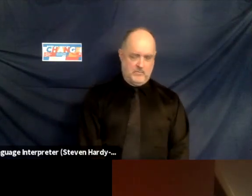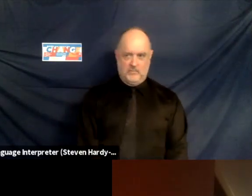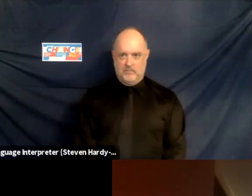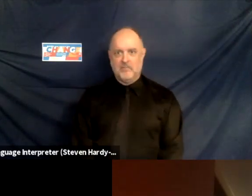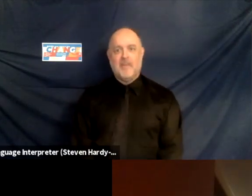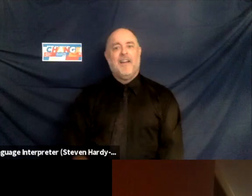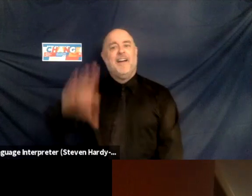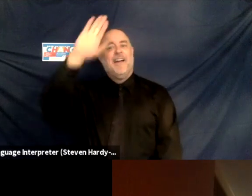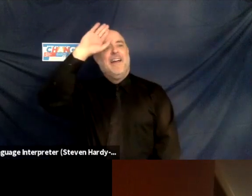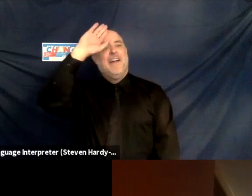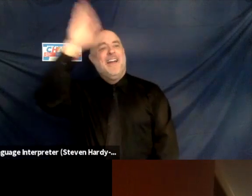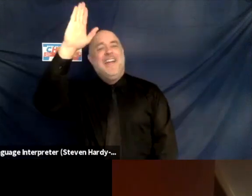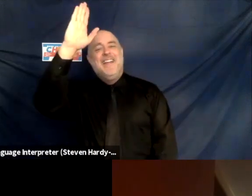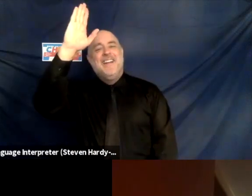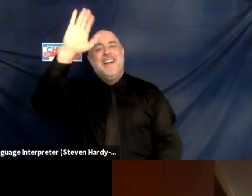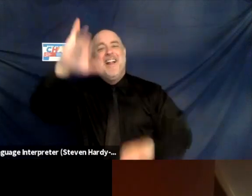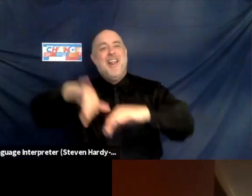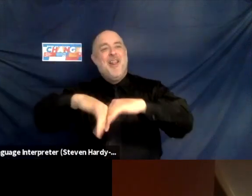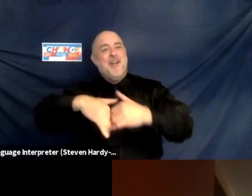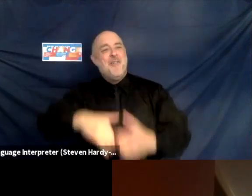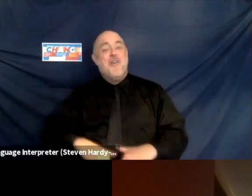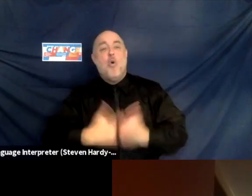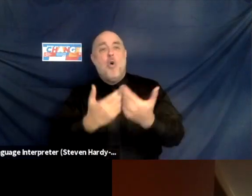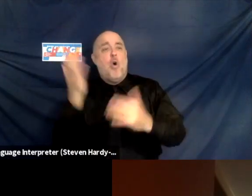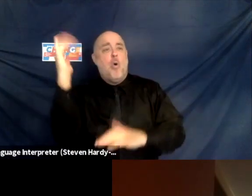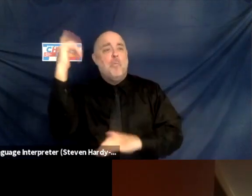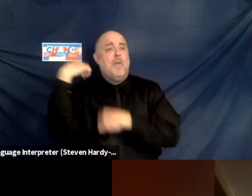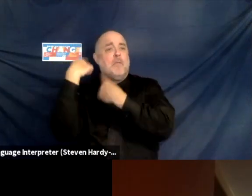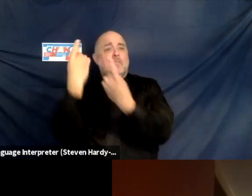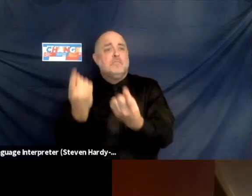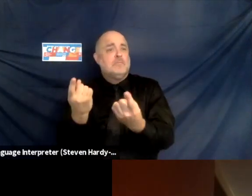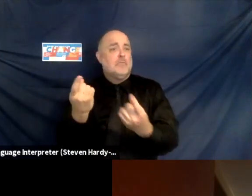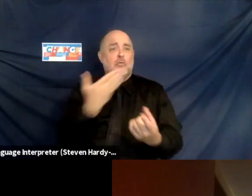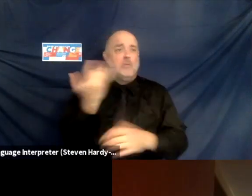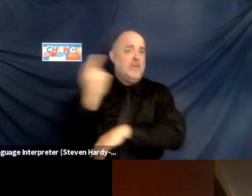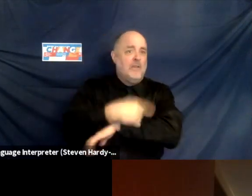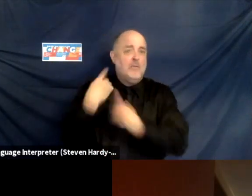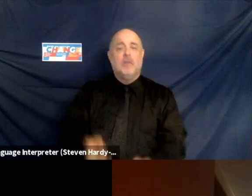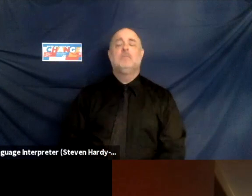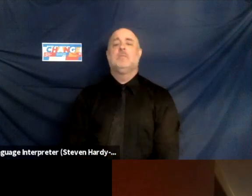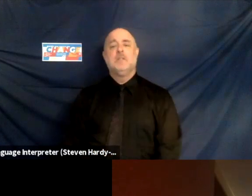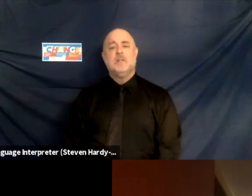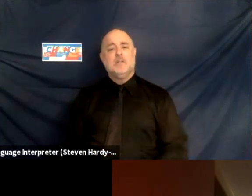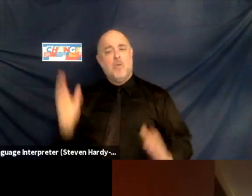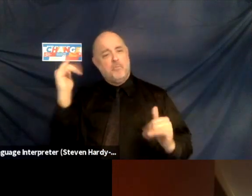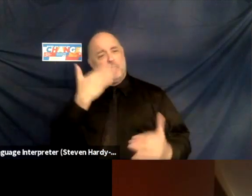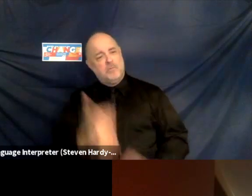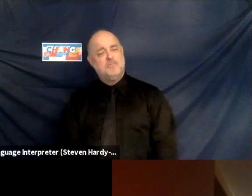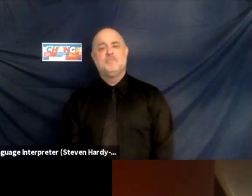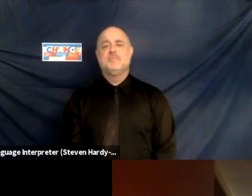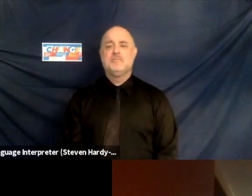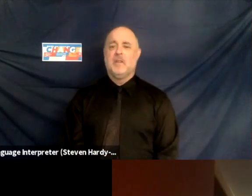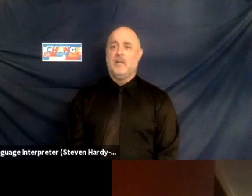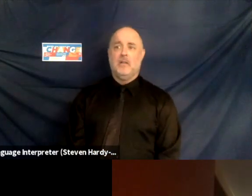Hi. Yeah. Hey, everyone. Hope your day is going well. Definitely here to see if folks have